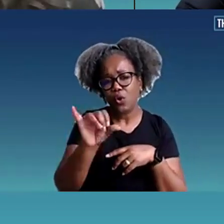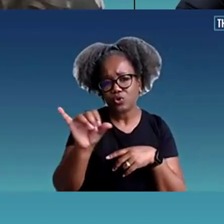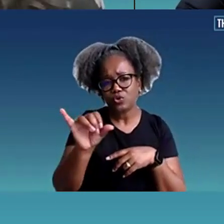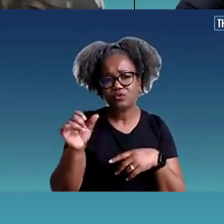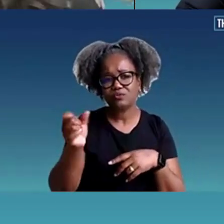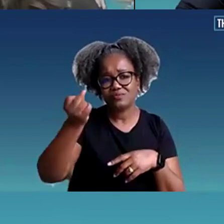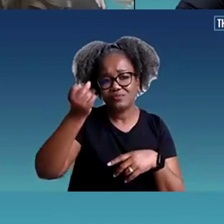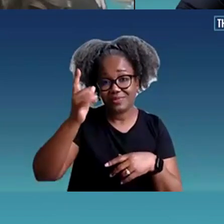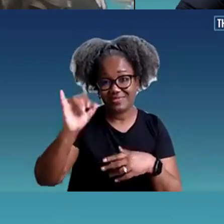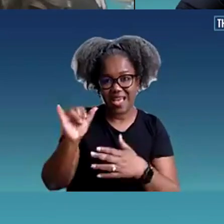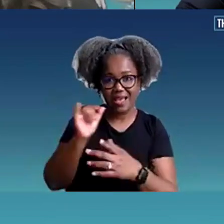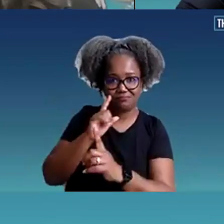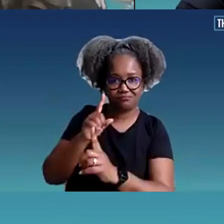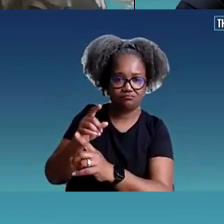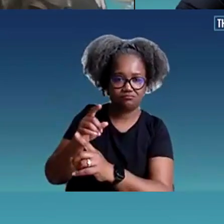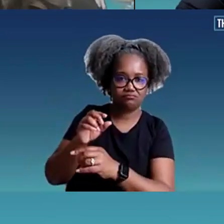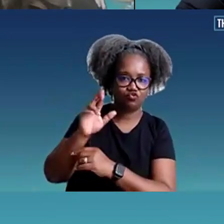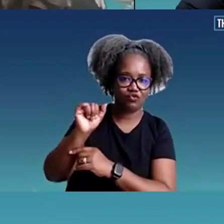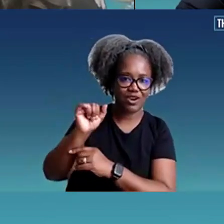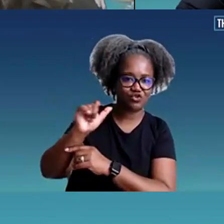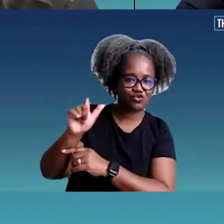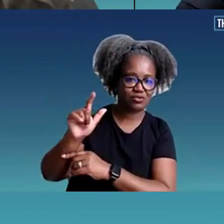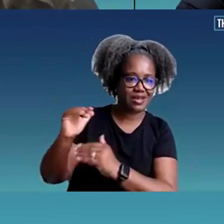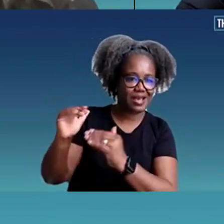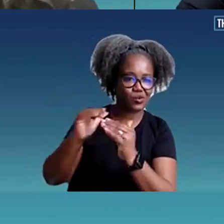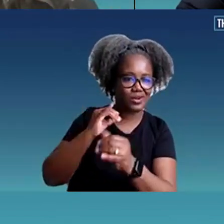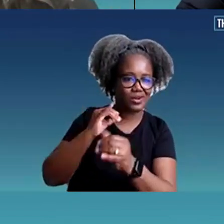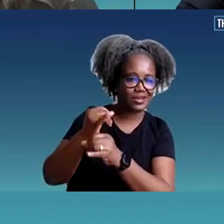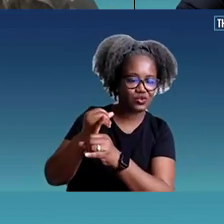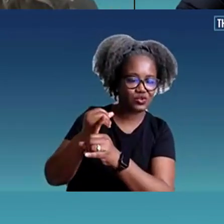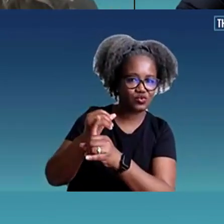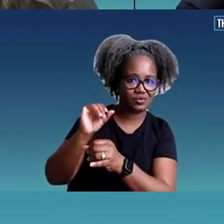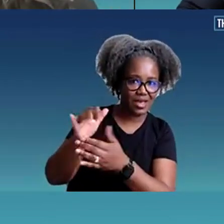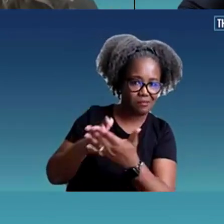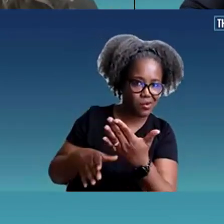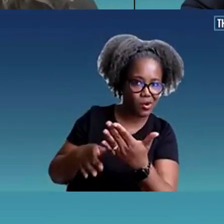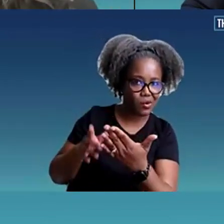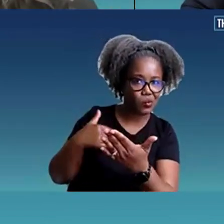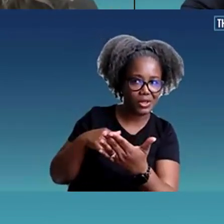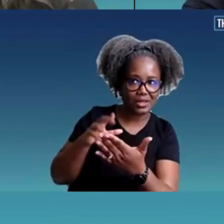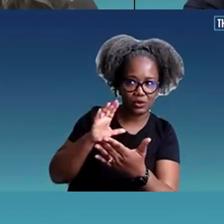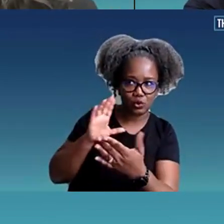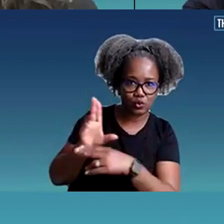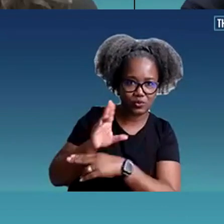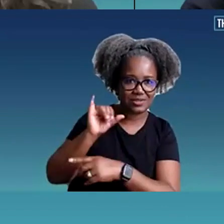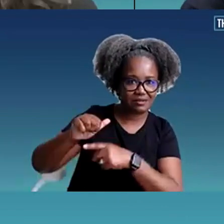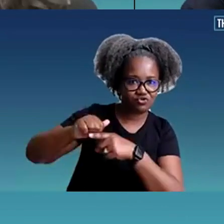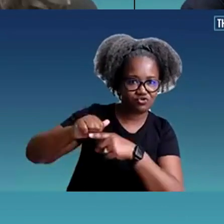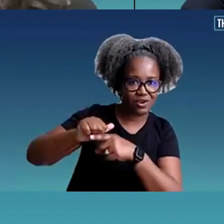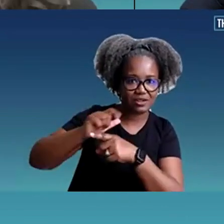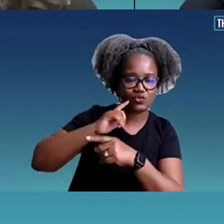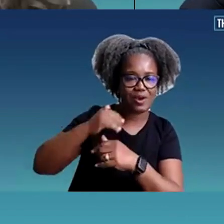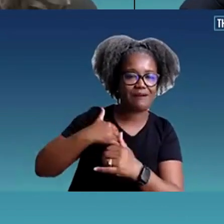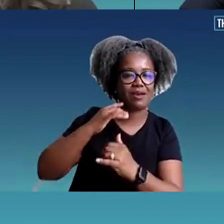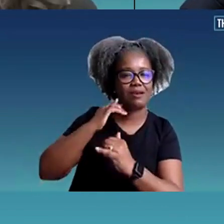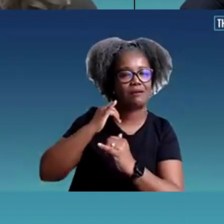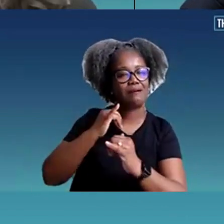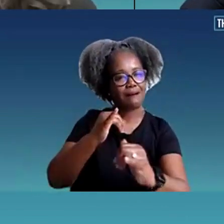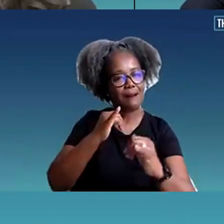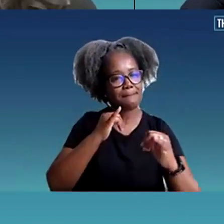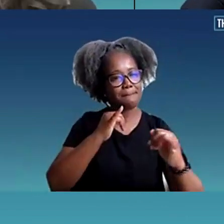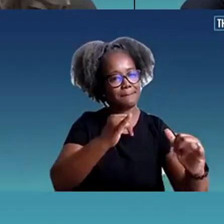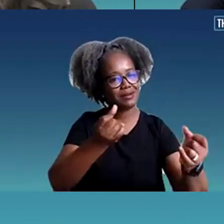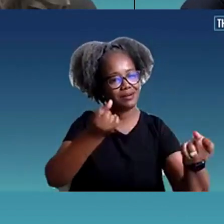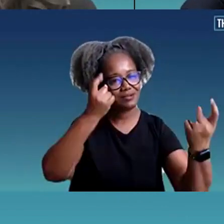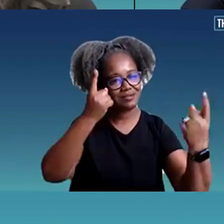want to collect, we're able to do that using a common language. And so I would suggest that focus groups might be a great place to start.